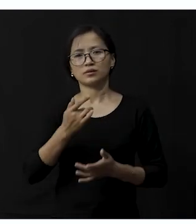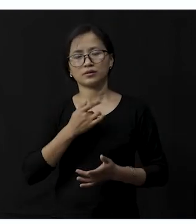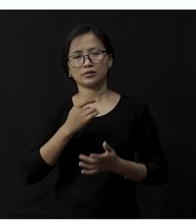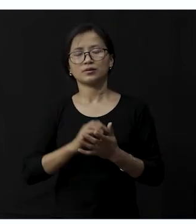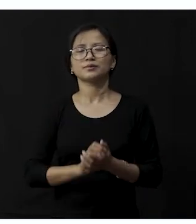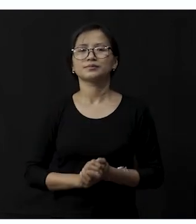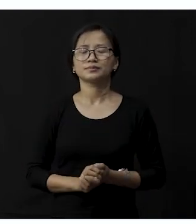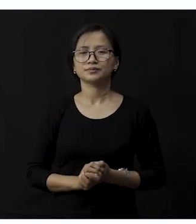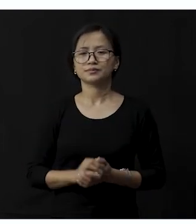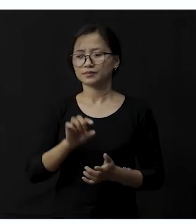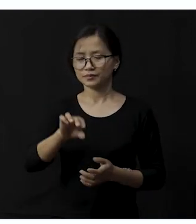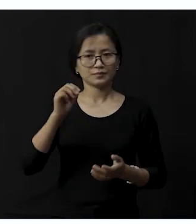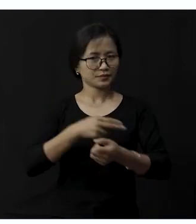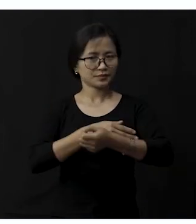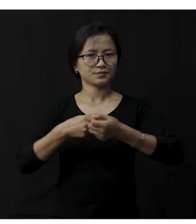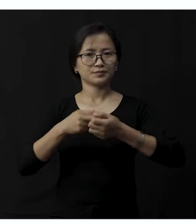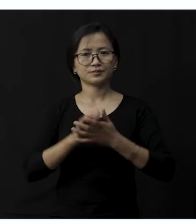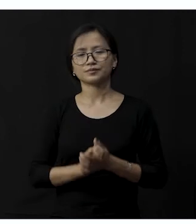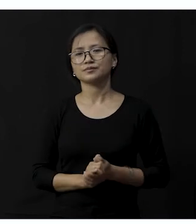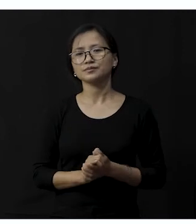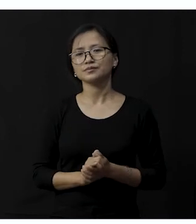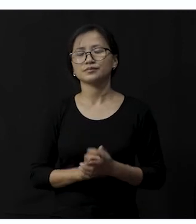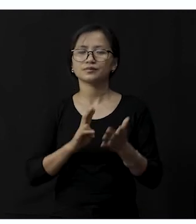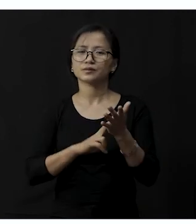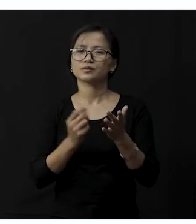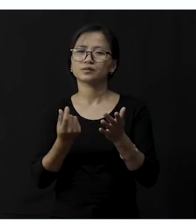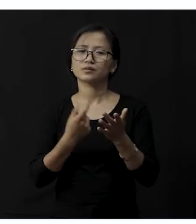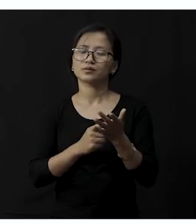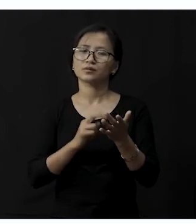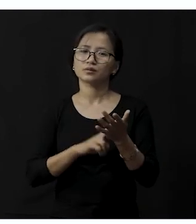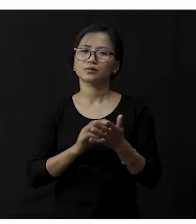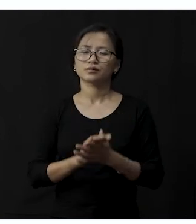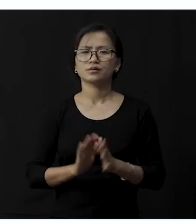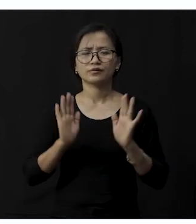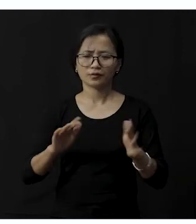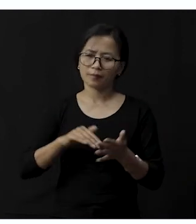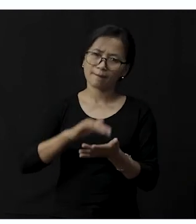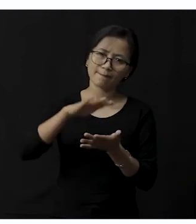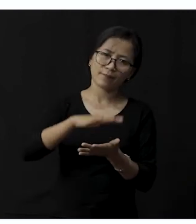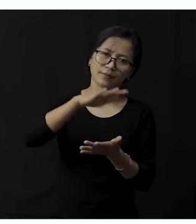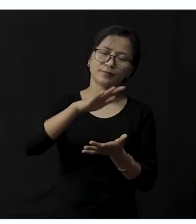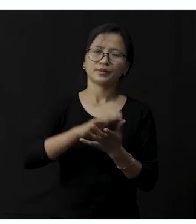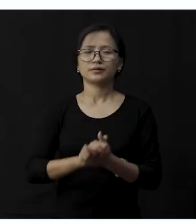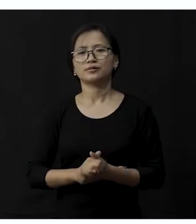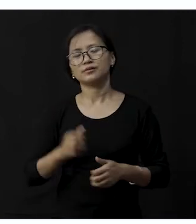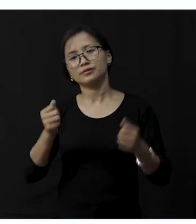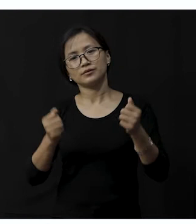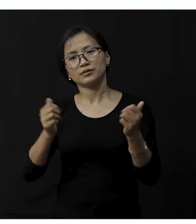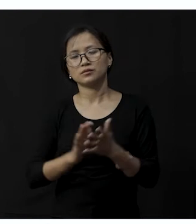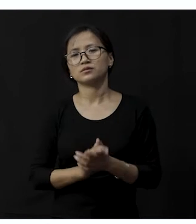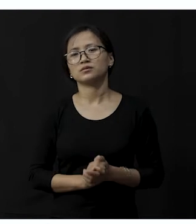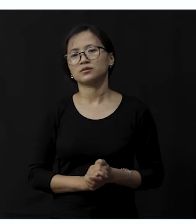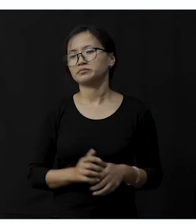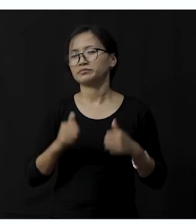to take my name, then it would be a noun. So if I say that I had a bumpy ride, it means the ride was not very,